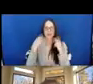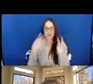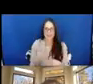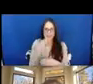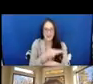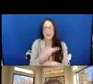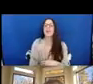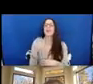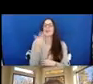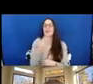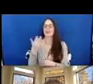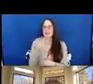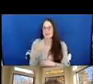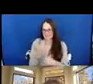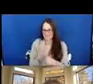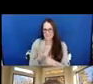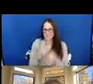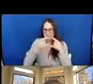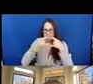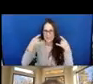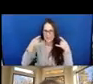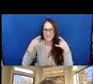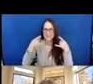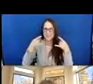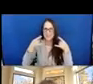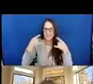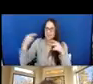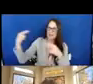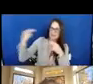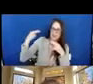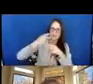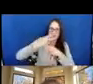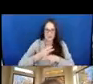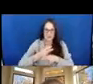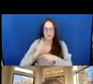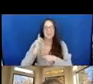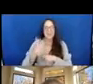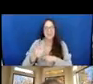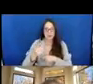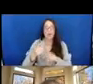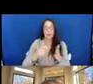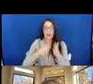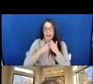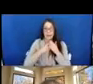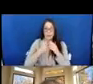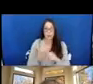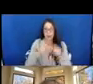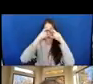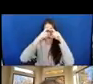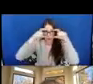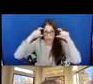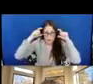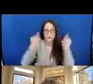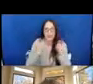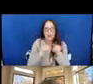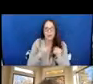of us, uh, masked, supervised. Later on, we had to wear goggles as well. Uh, we could visit for